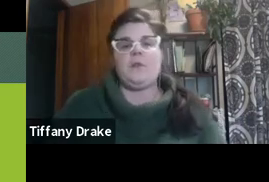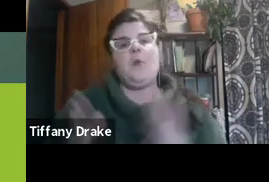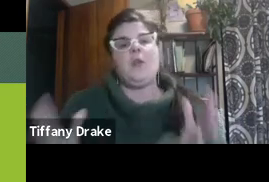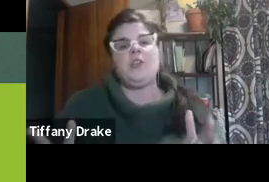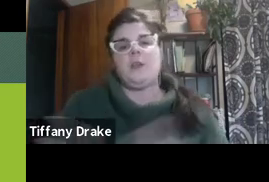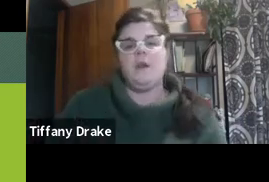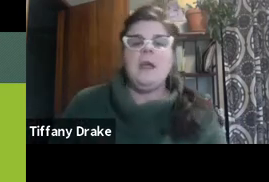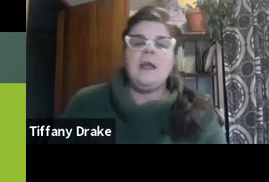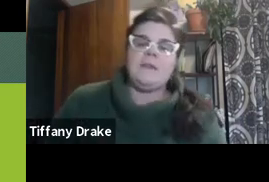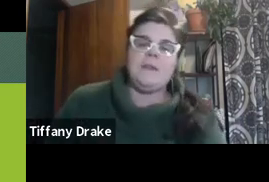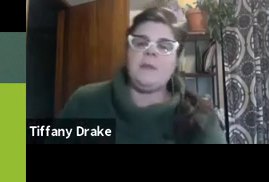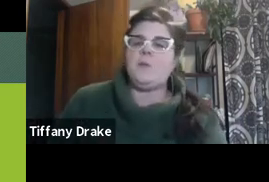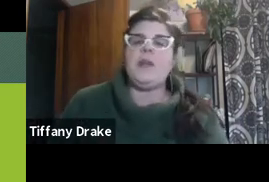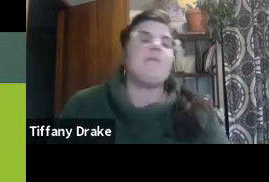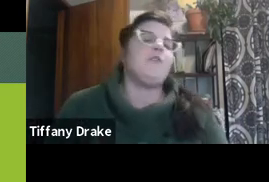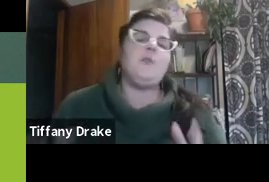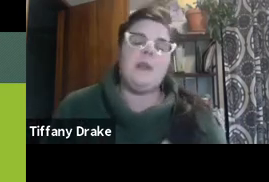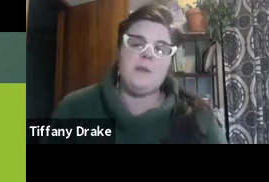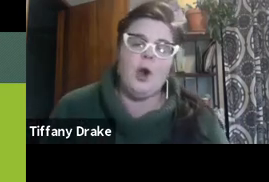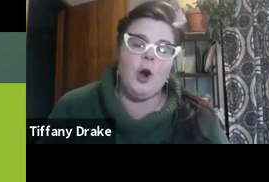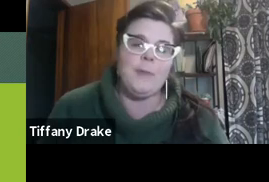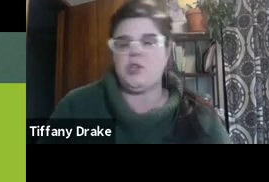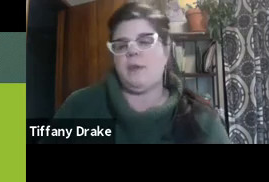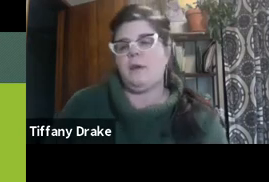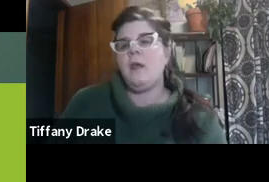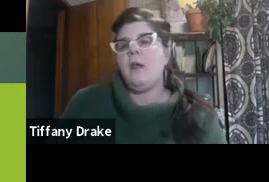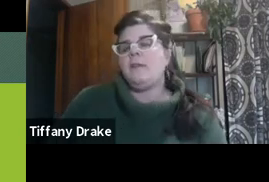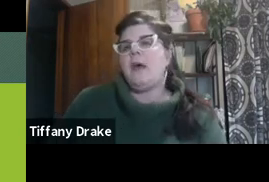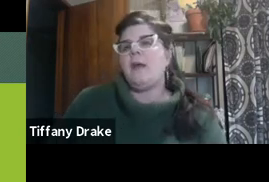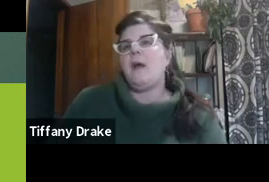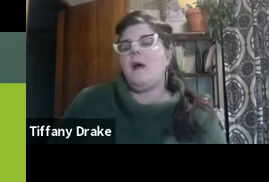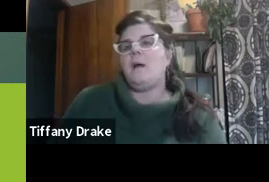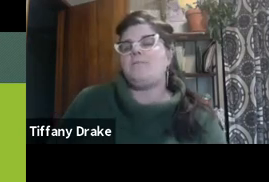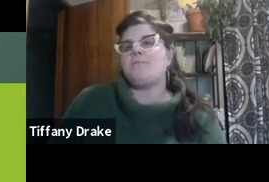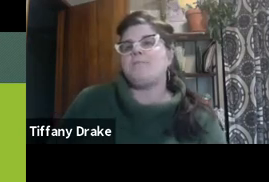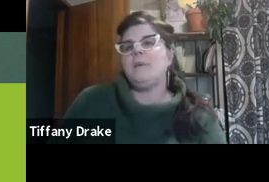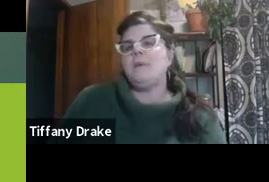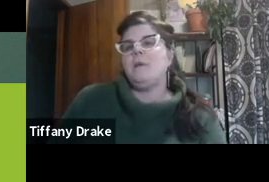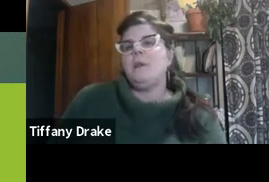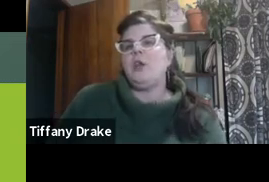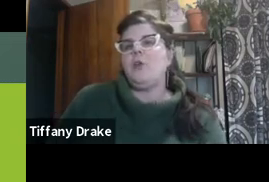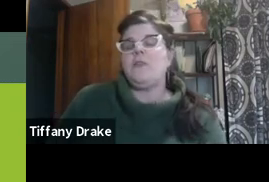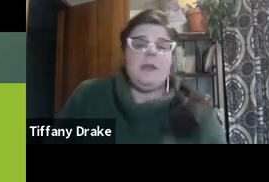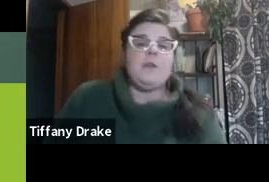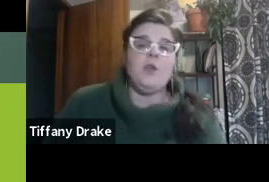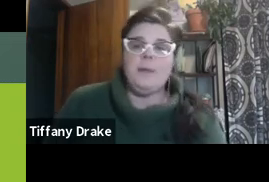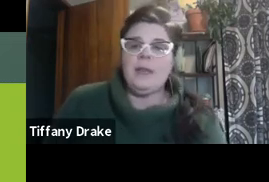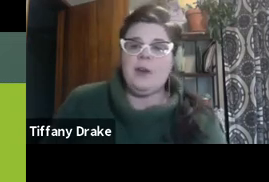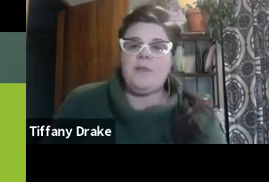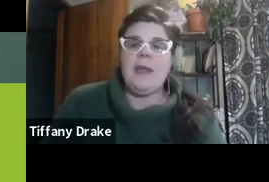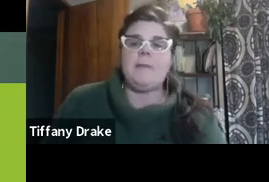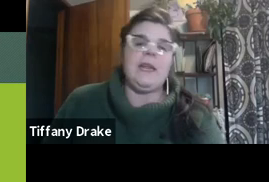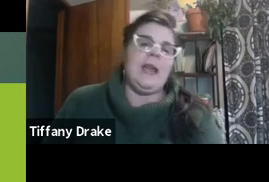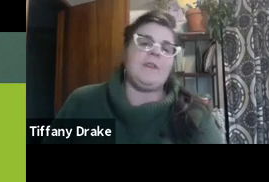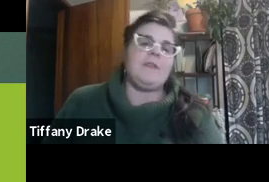supposed to support each other, that siblings would never do things to harm each other, that, you know, siblings ultimately